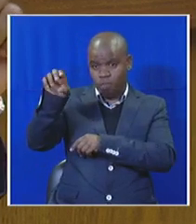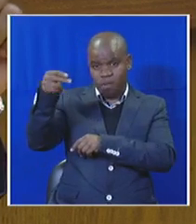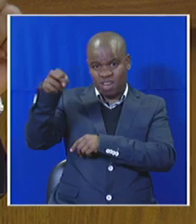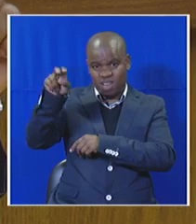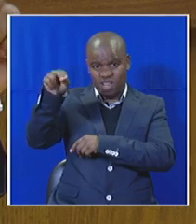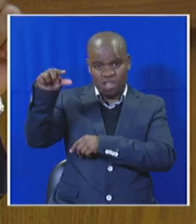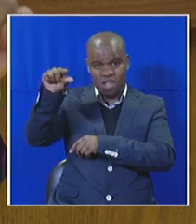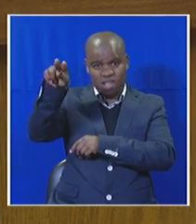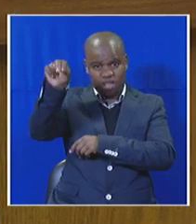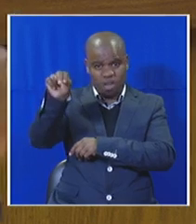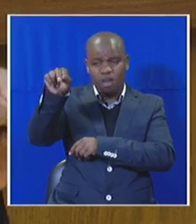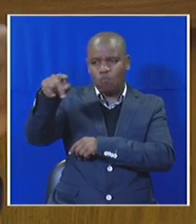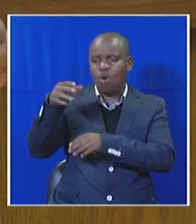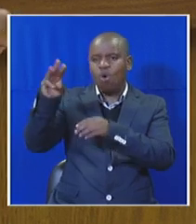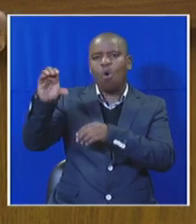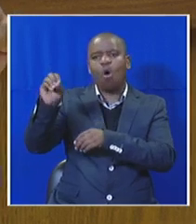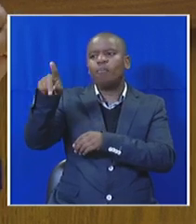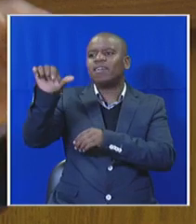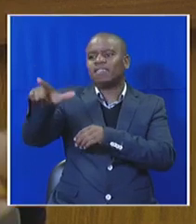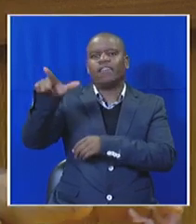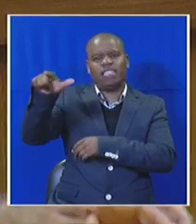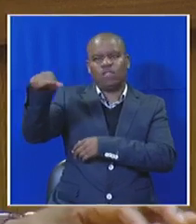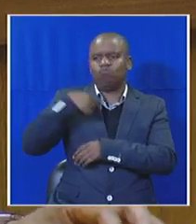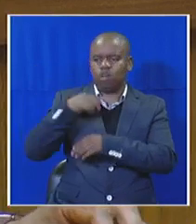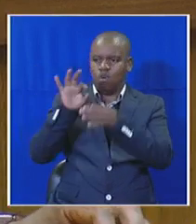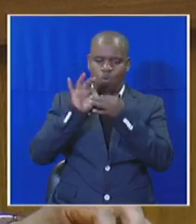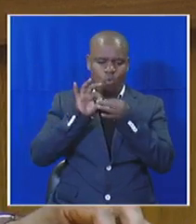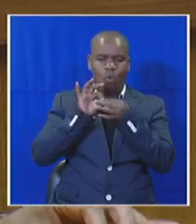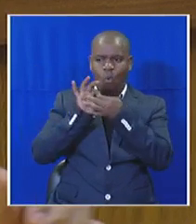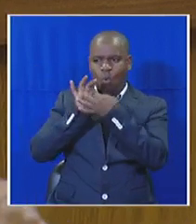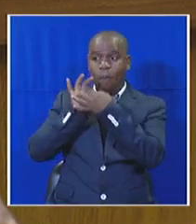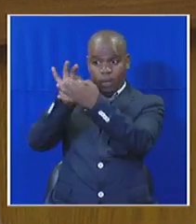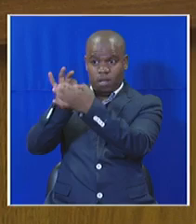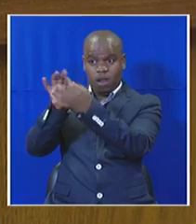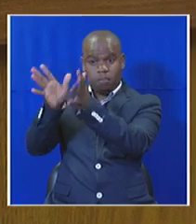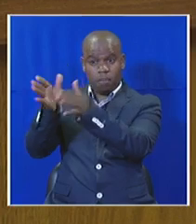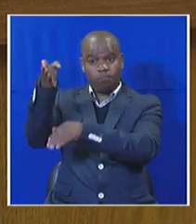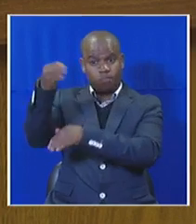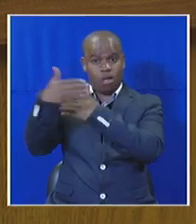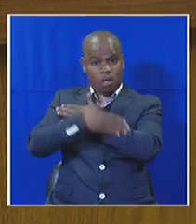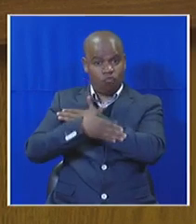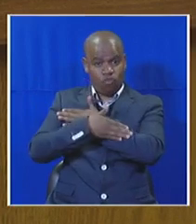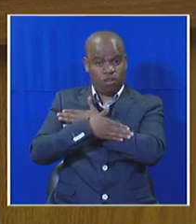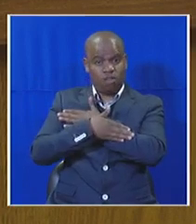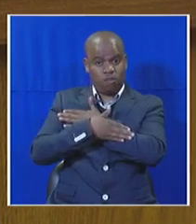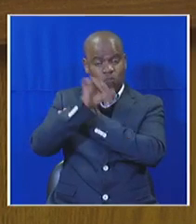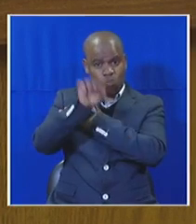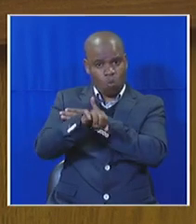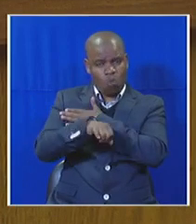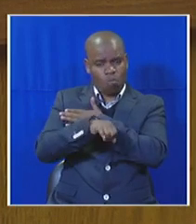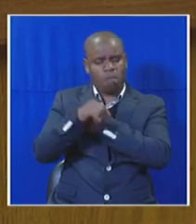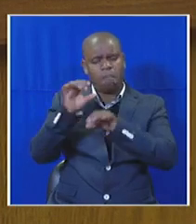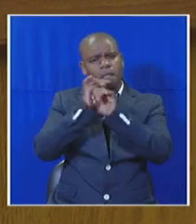COP17, and committed this country to move on